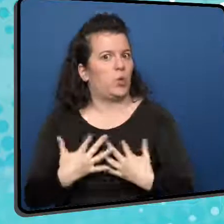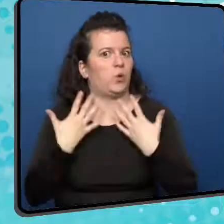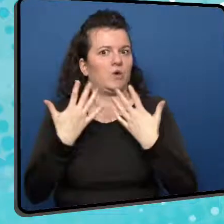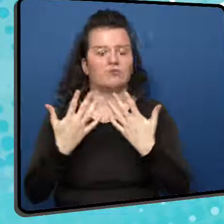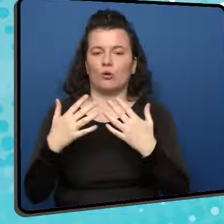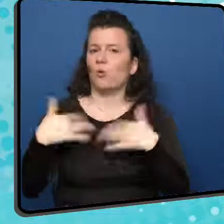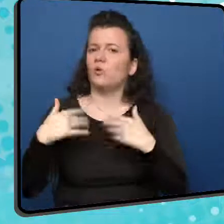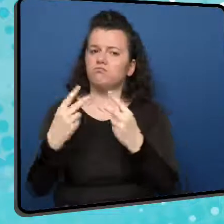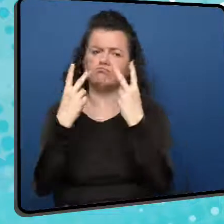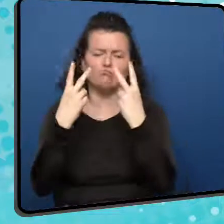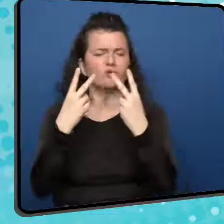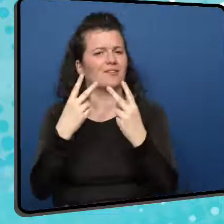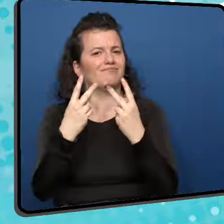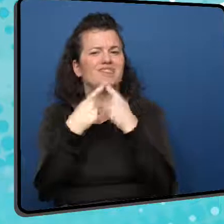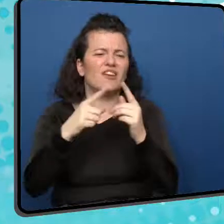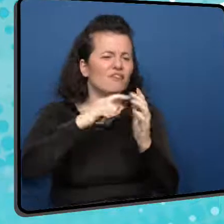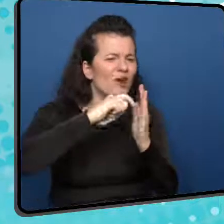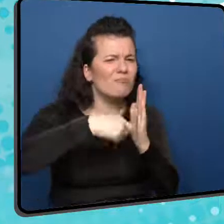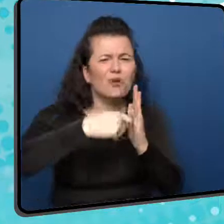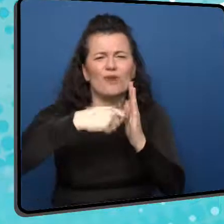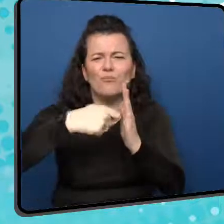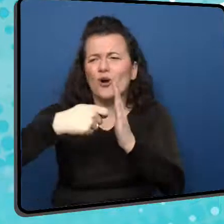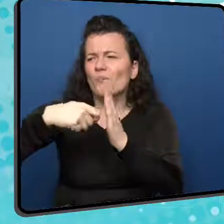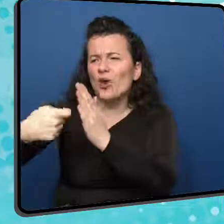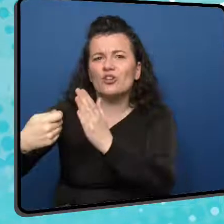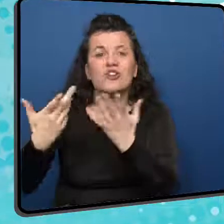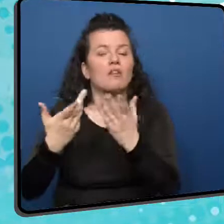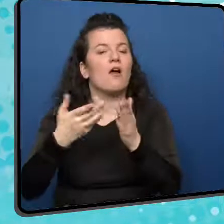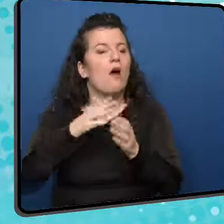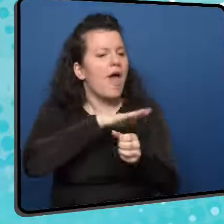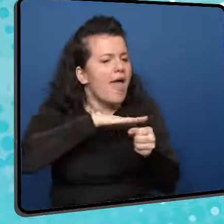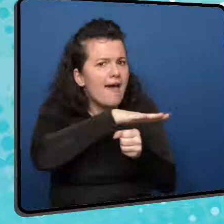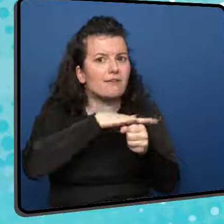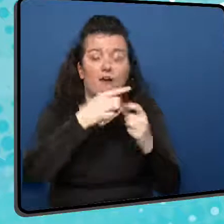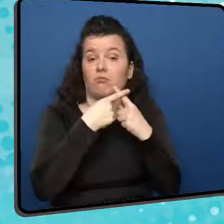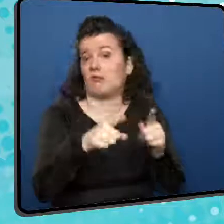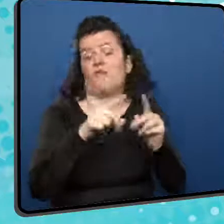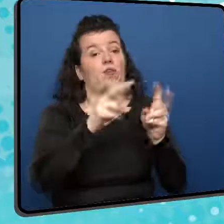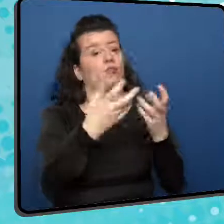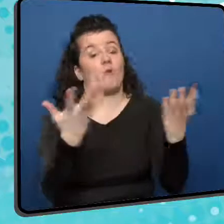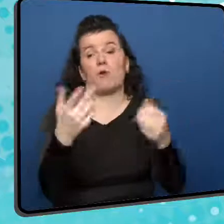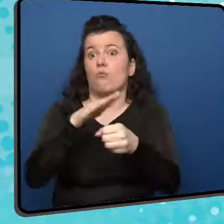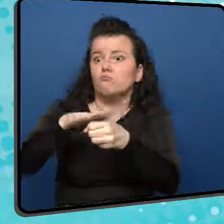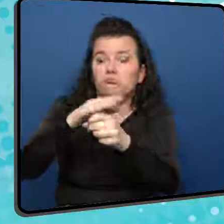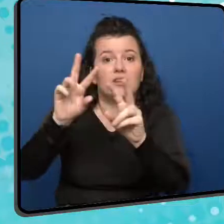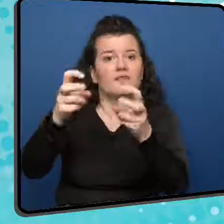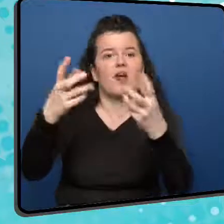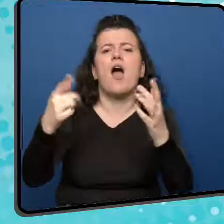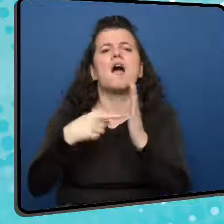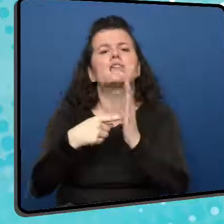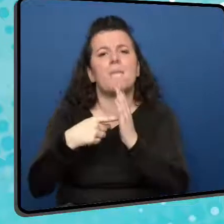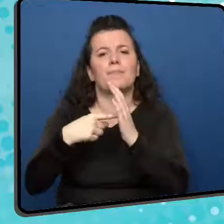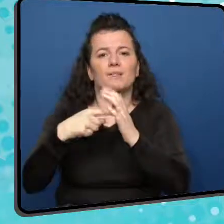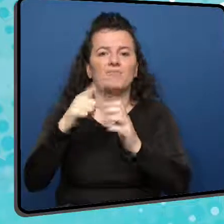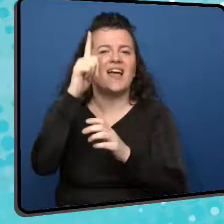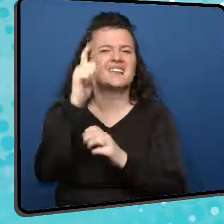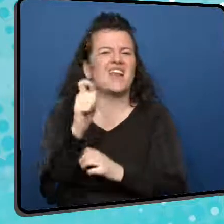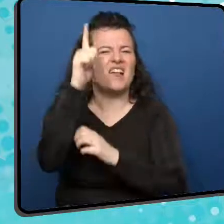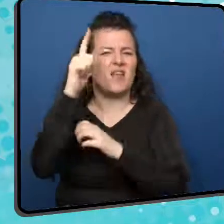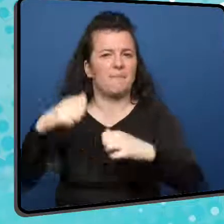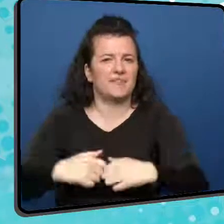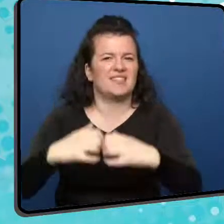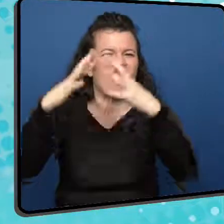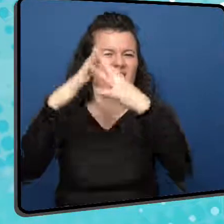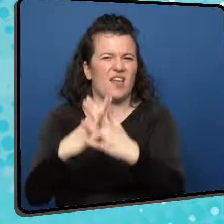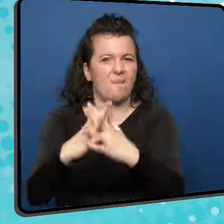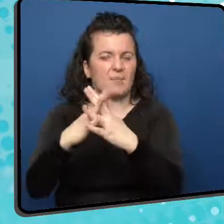different industries and different verticals. So it could be, helping a startup build that personalization model. It could be helping an